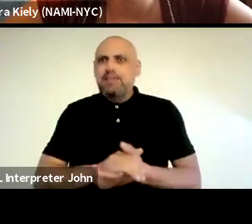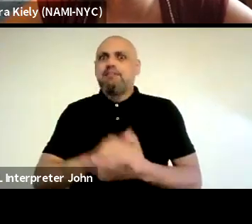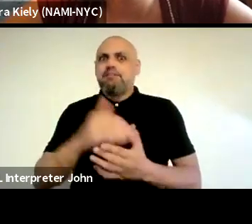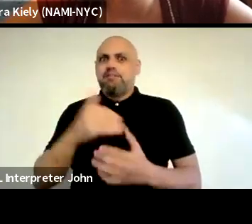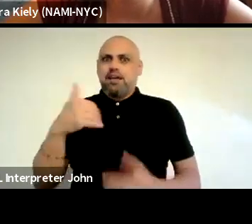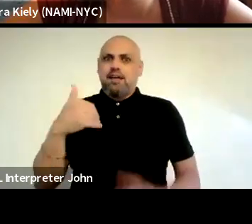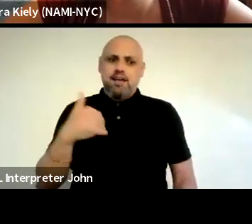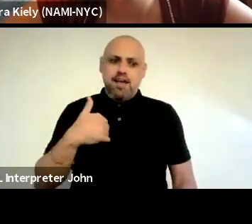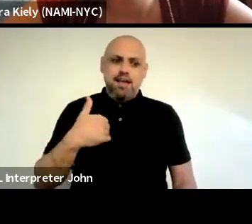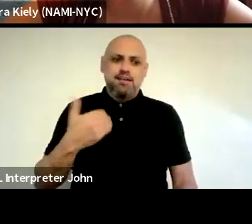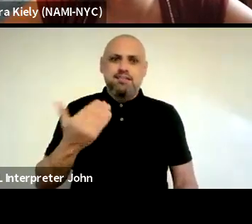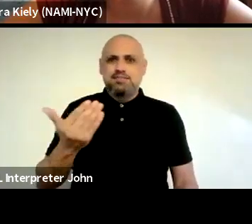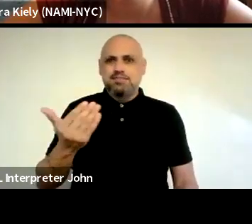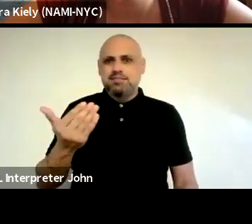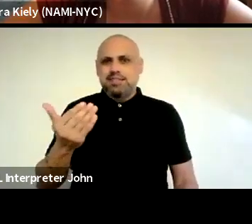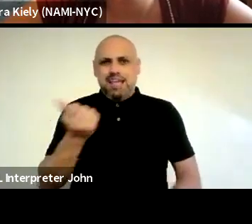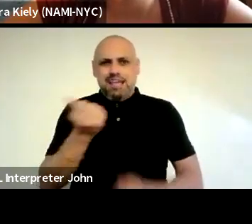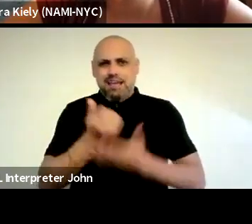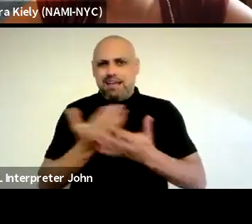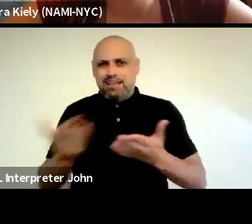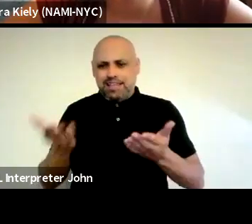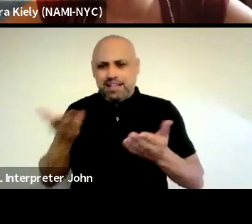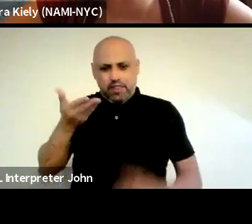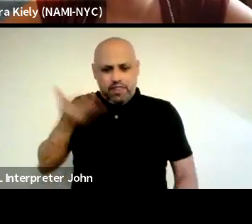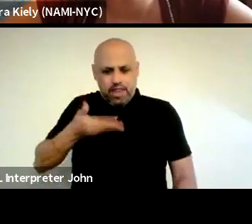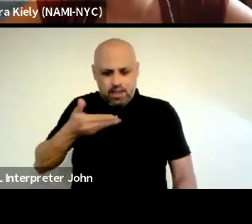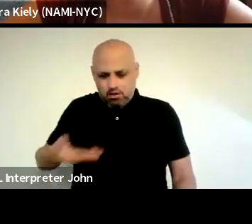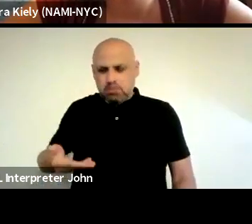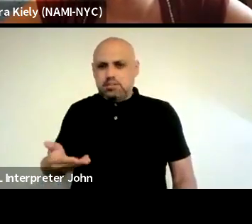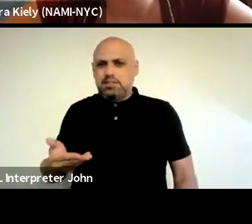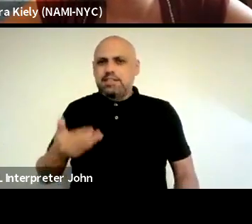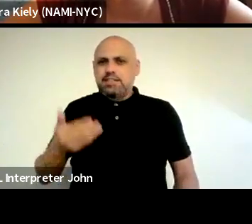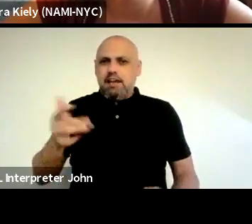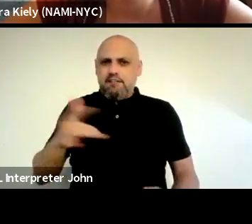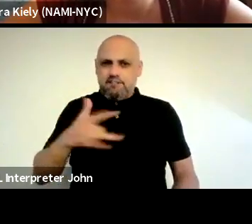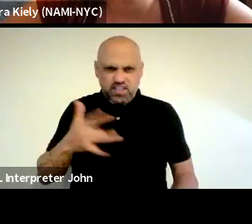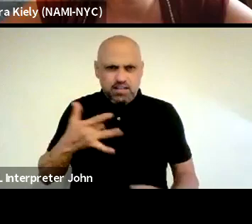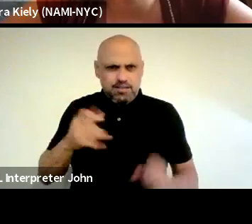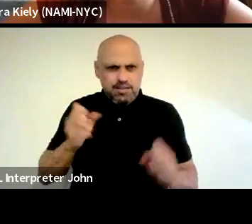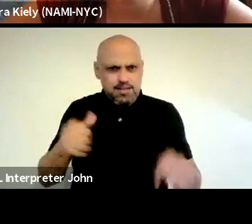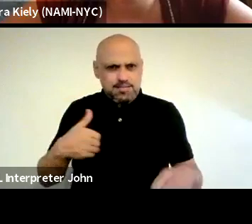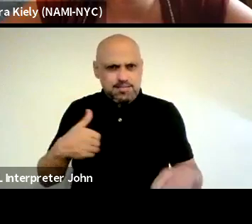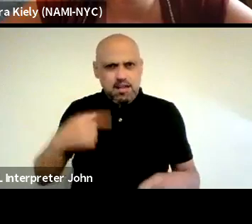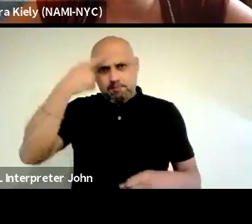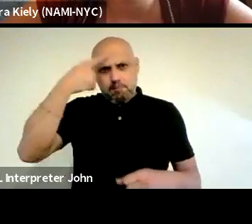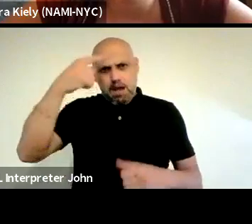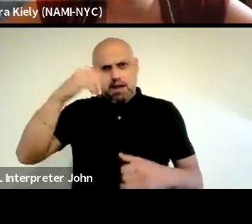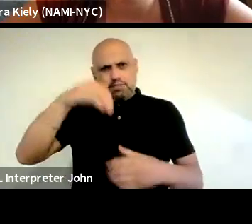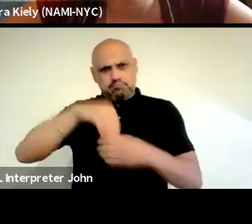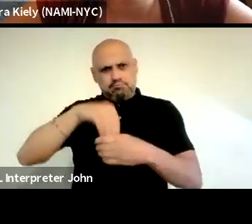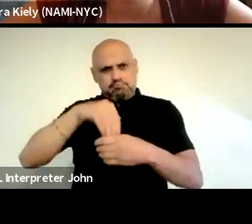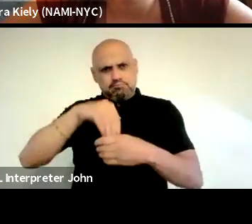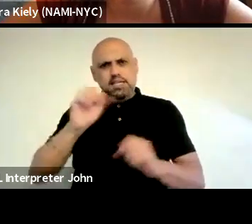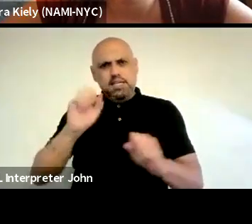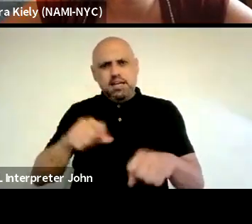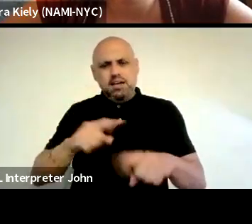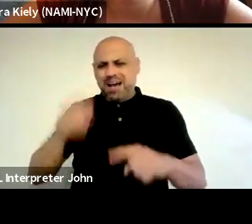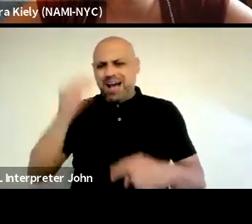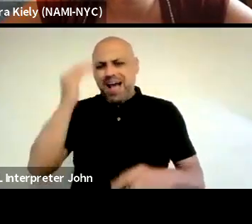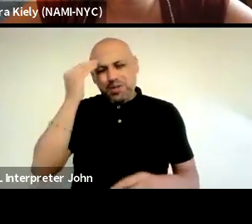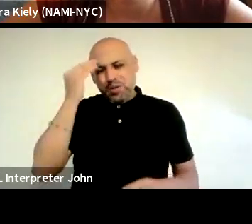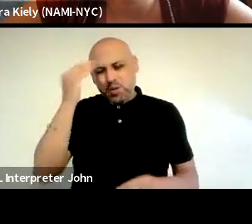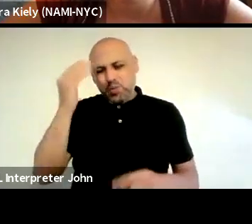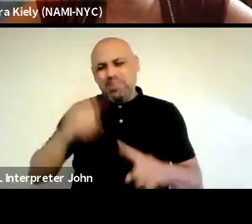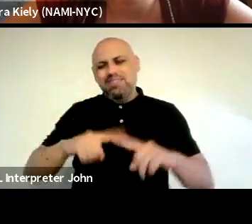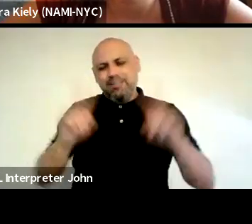that anything was there, even though I had sensations and it was in my mind, but I knew the difference.